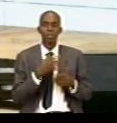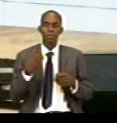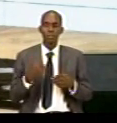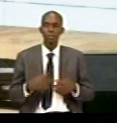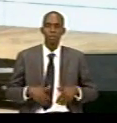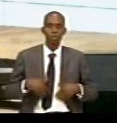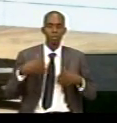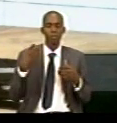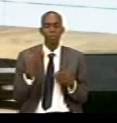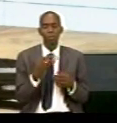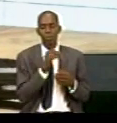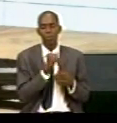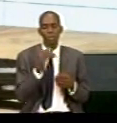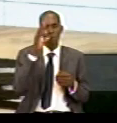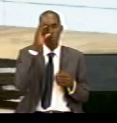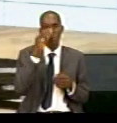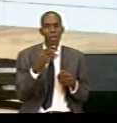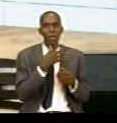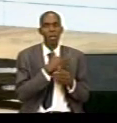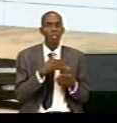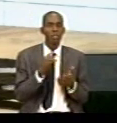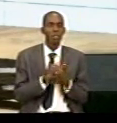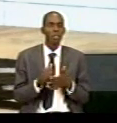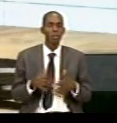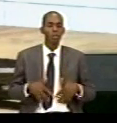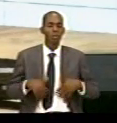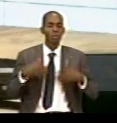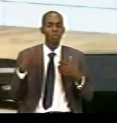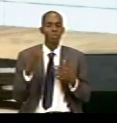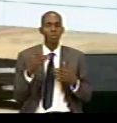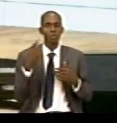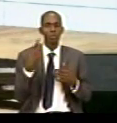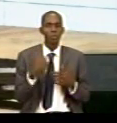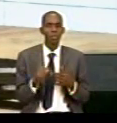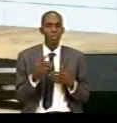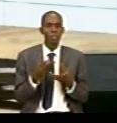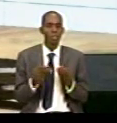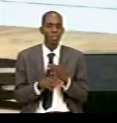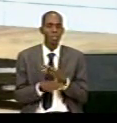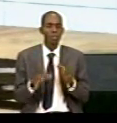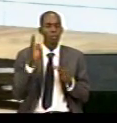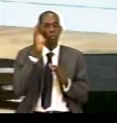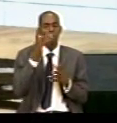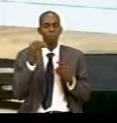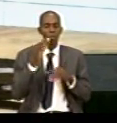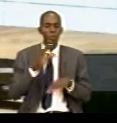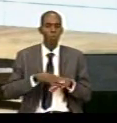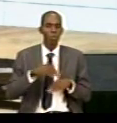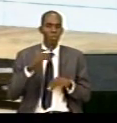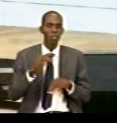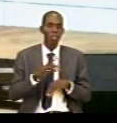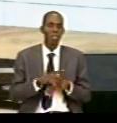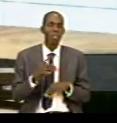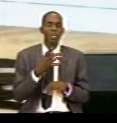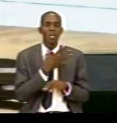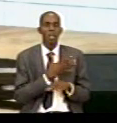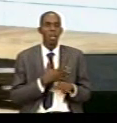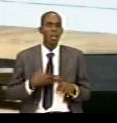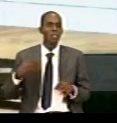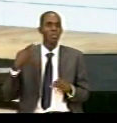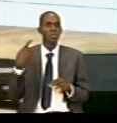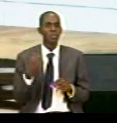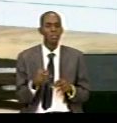the Lamb. And that wrath of the Lamb is going to fall upon the earth, and the Lamb as